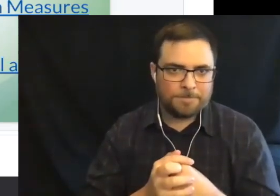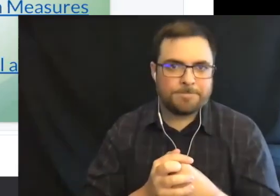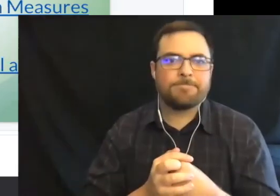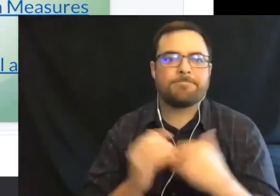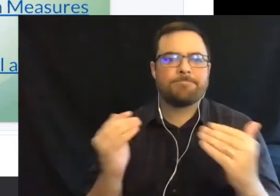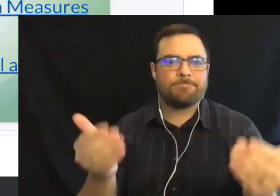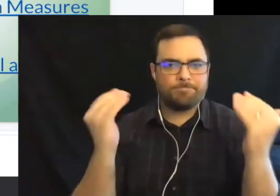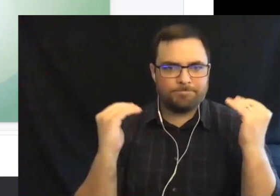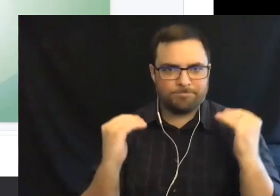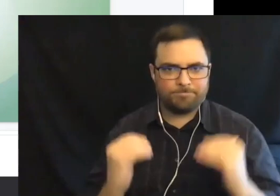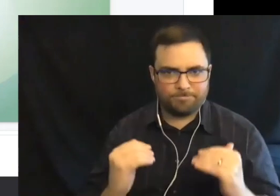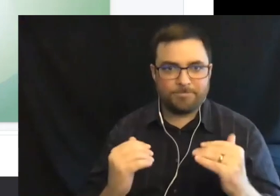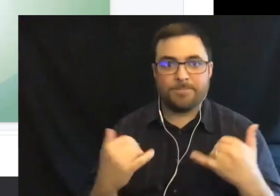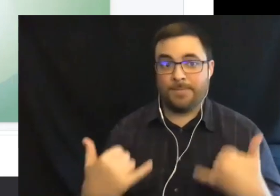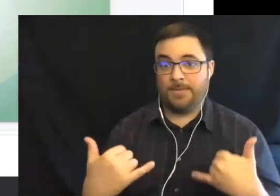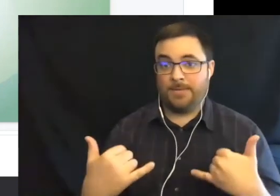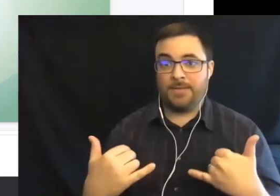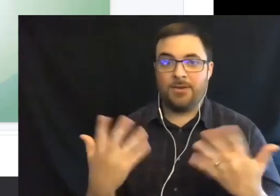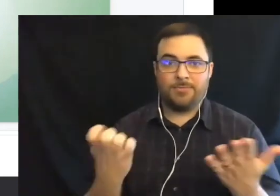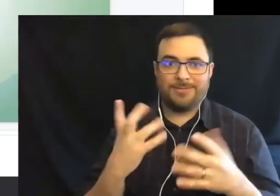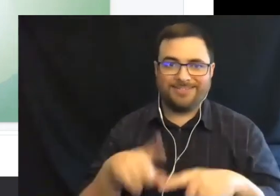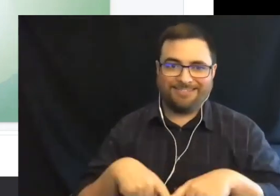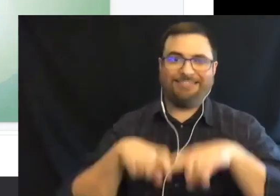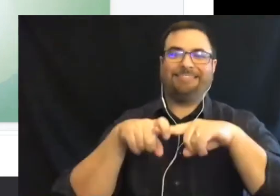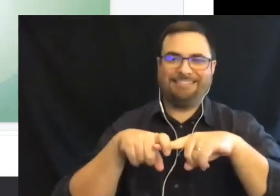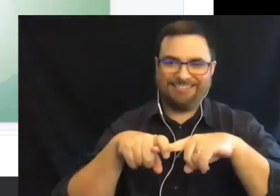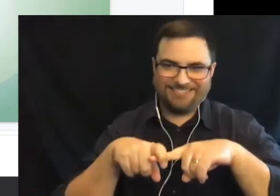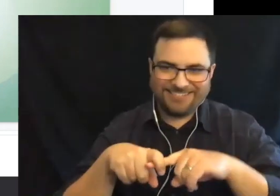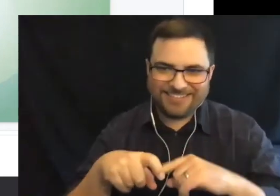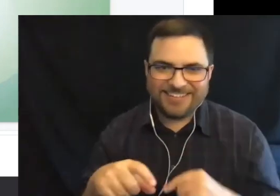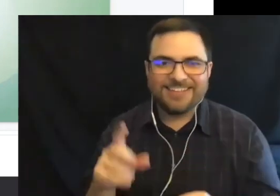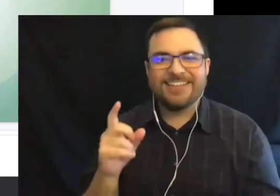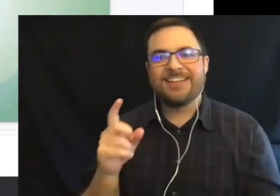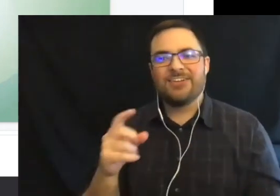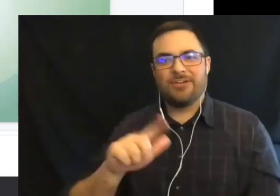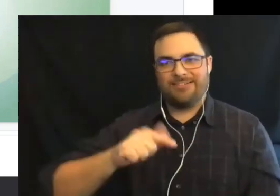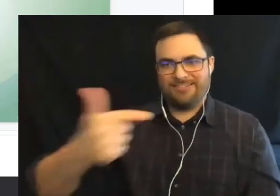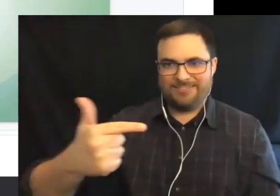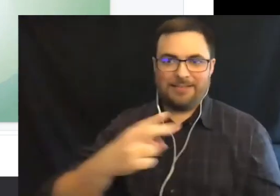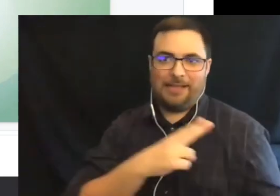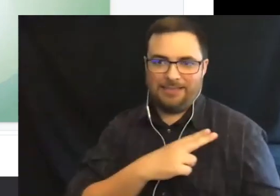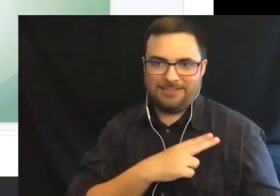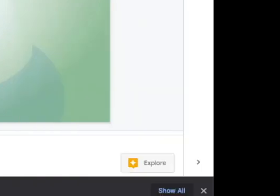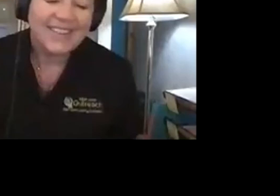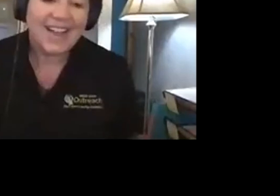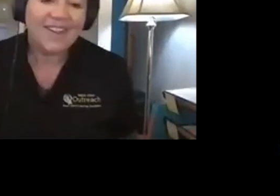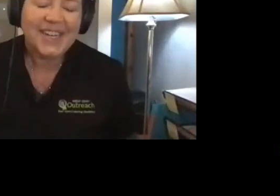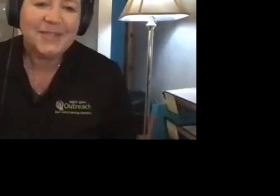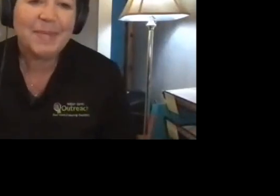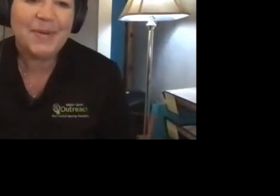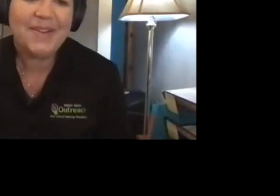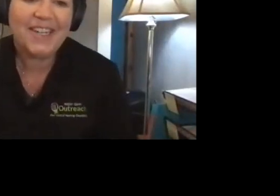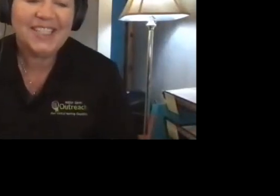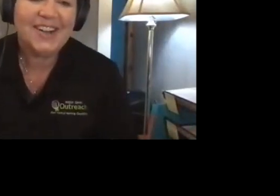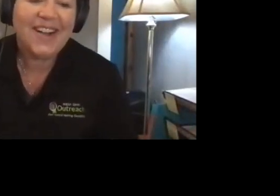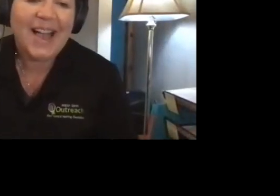And then now I'm going to stop sharing, but I'm going to turn it back to Heidi. So she wanted to check in on a few things with folks. Now, if I could just